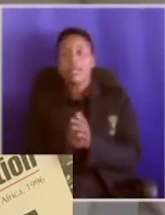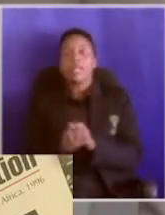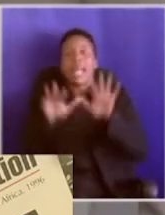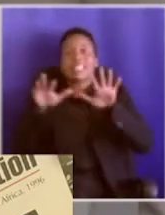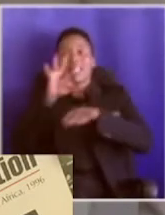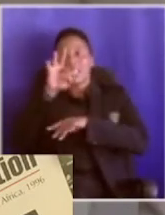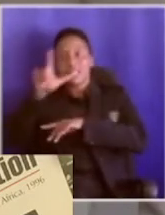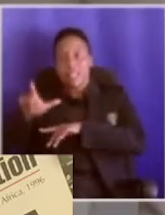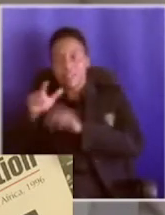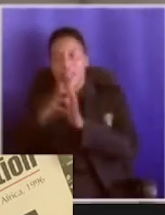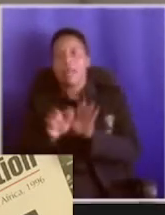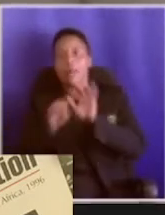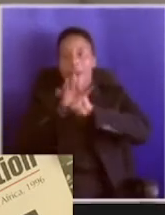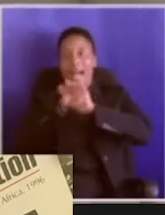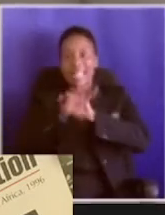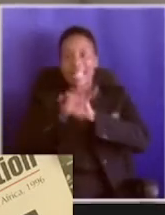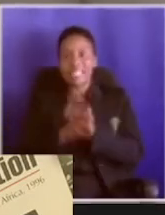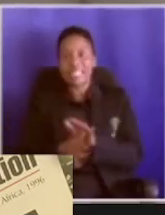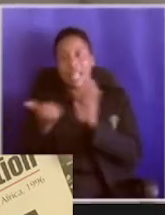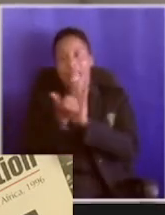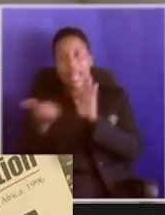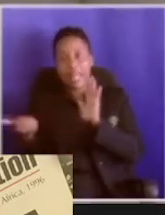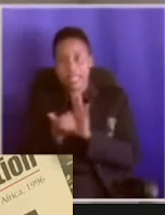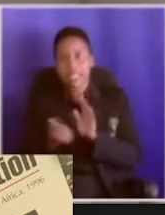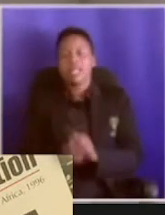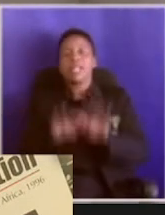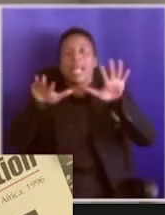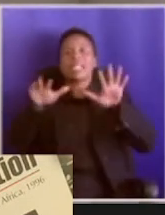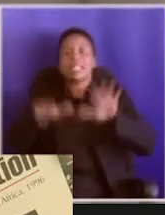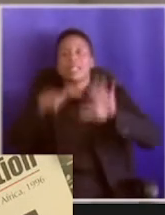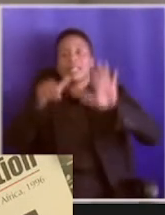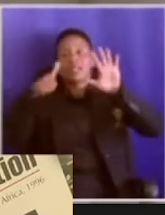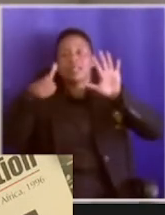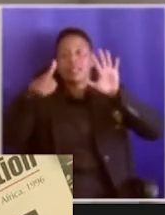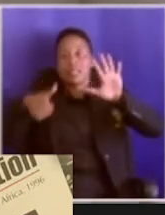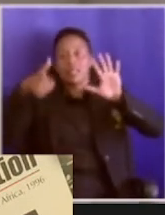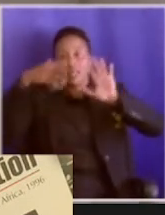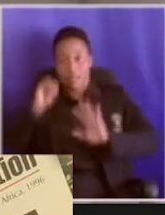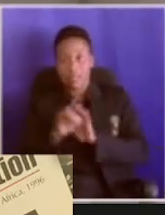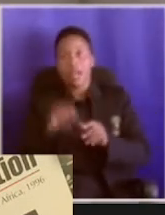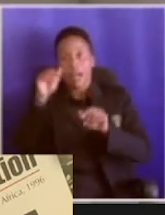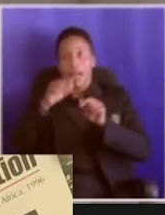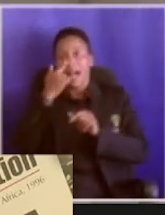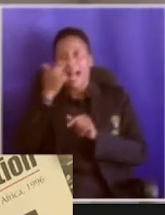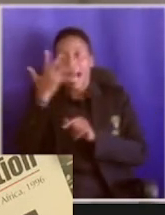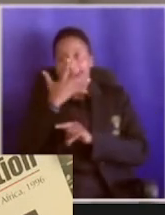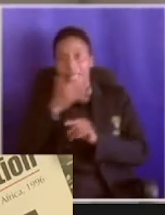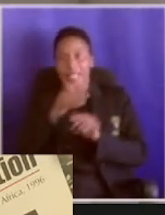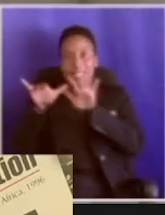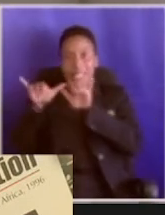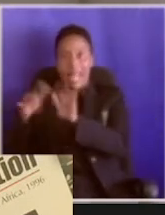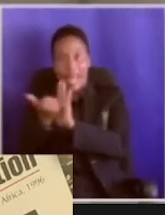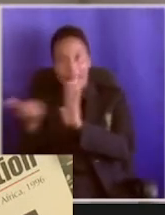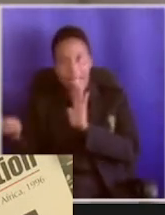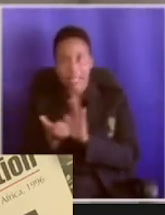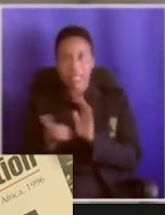the 1946 Colored Persons Settlement Act, the 1959 Promotion of